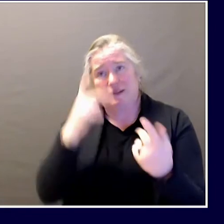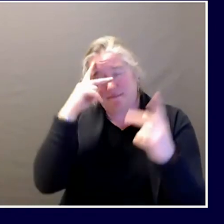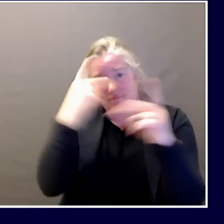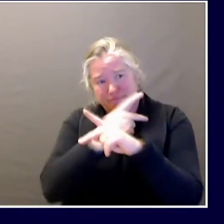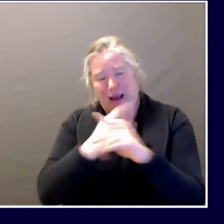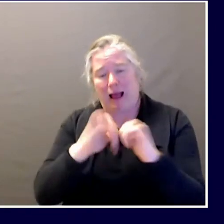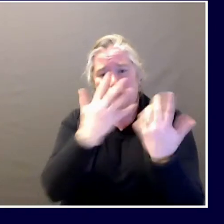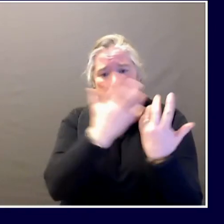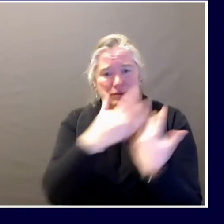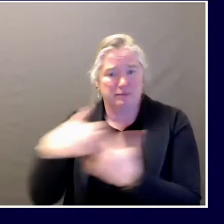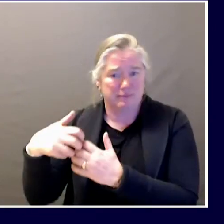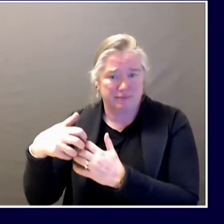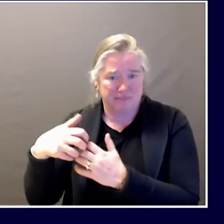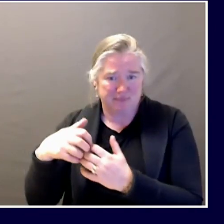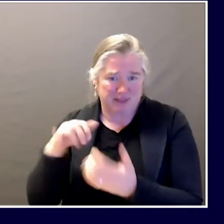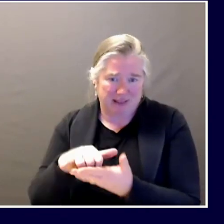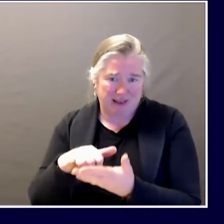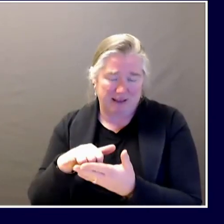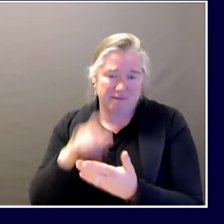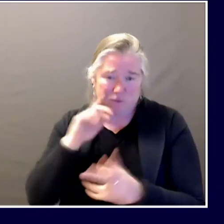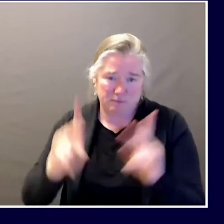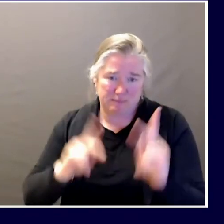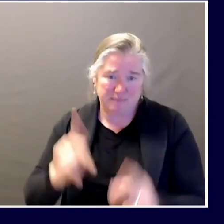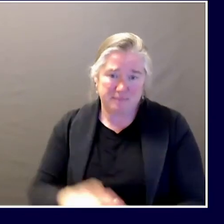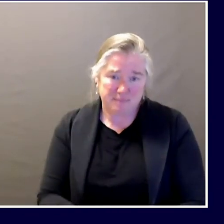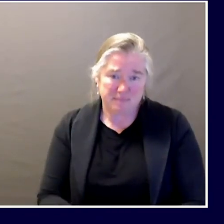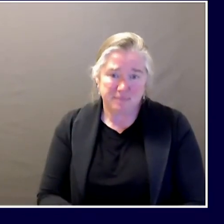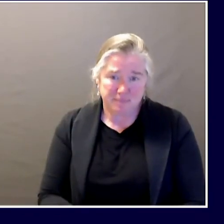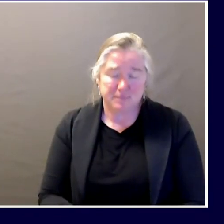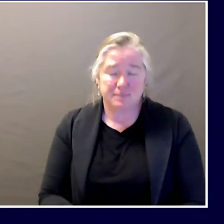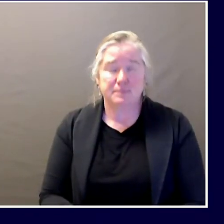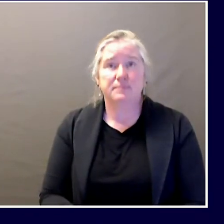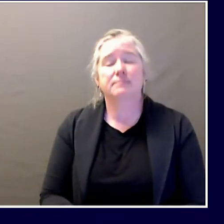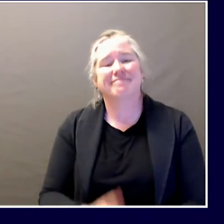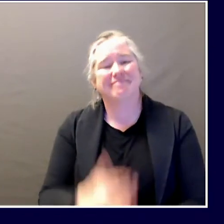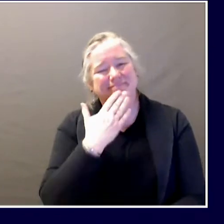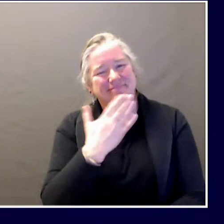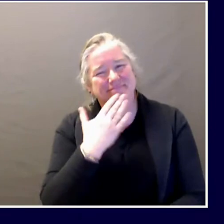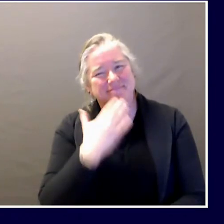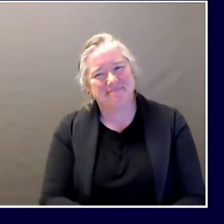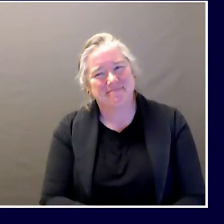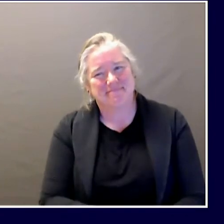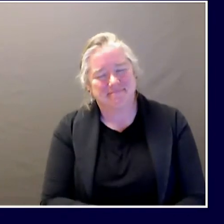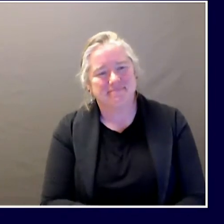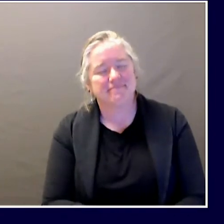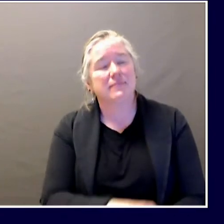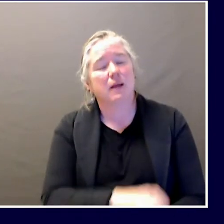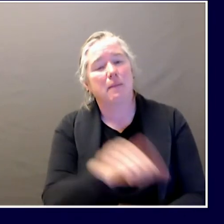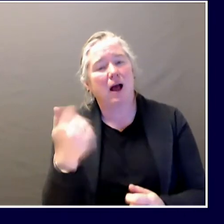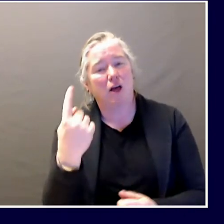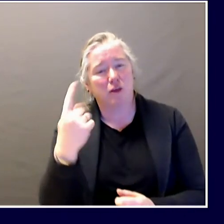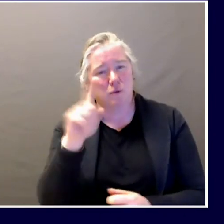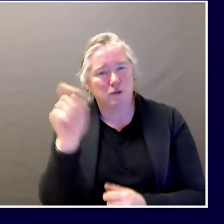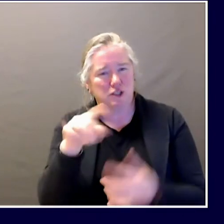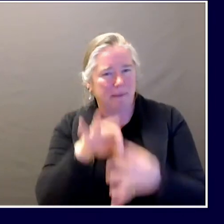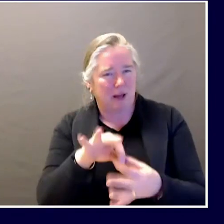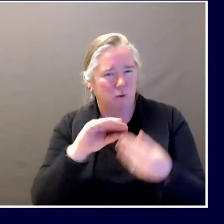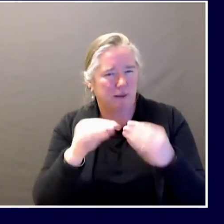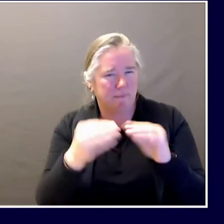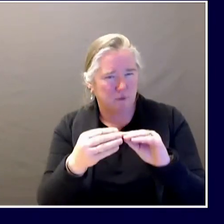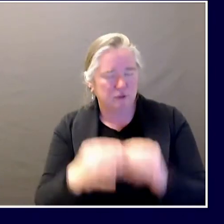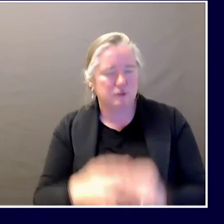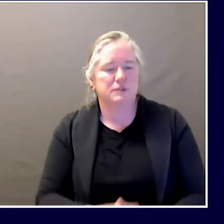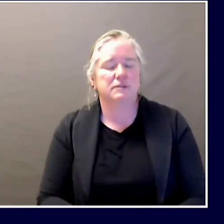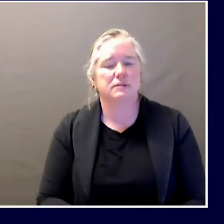to and from their vaccine clinics. Okay, thanks. And my other numbers question is just, I know that